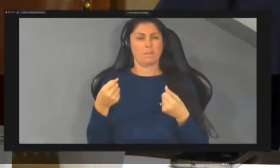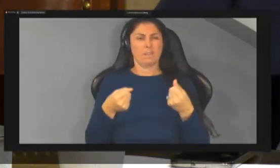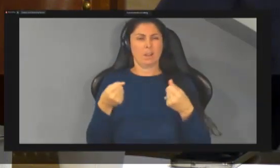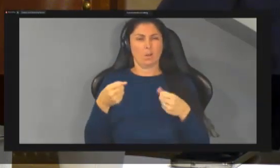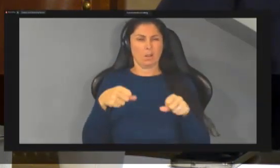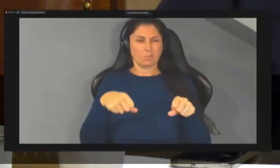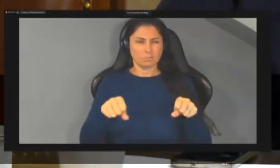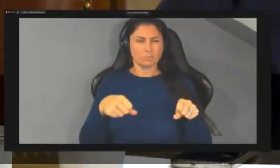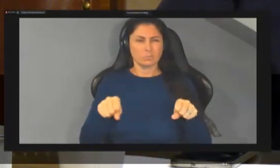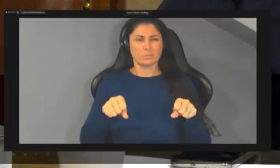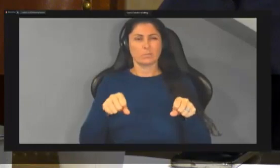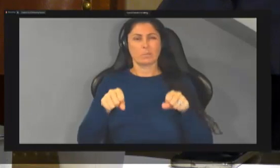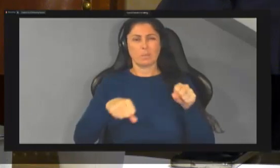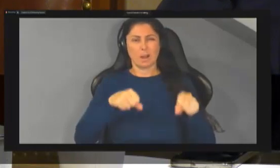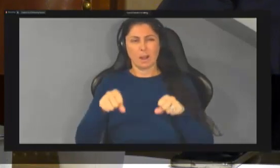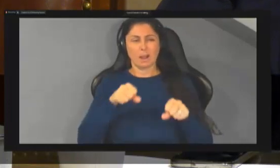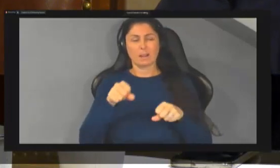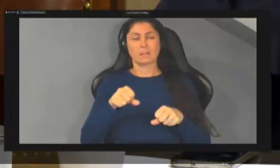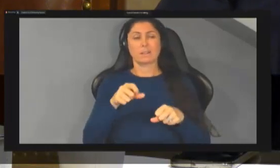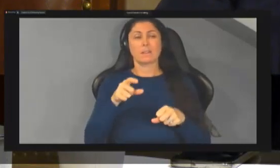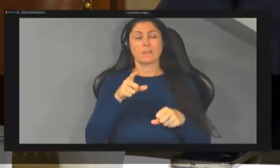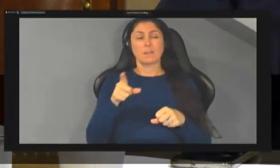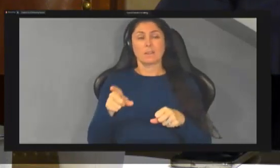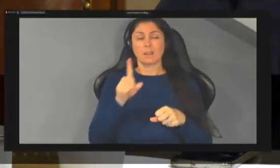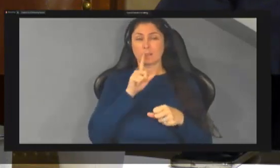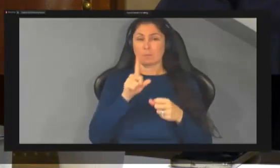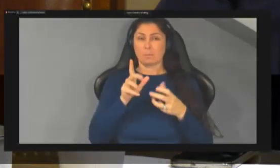transportation, and has been a priority